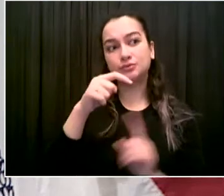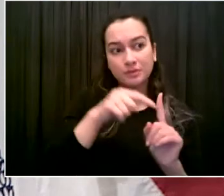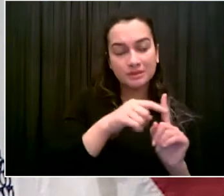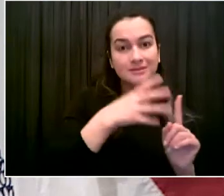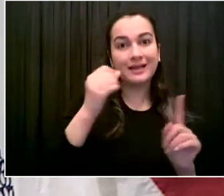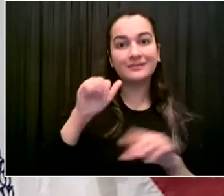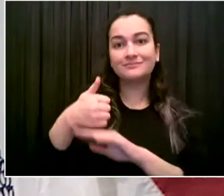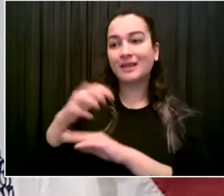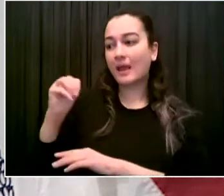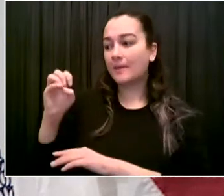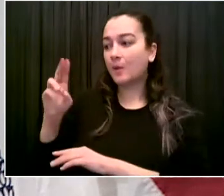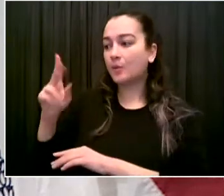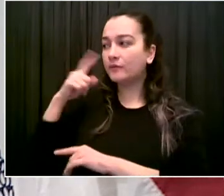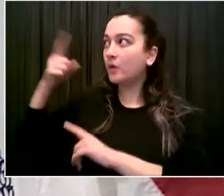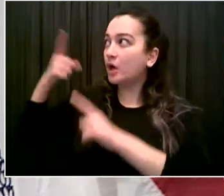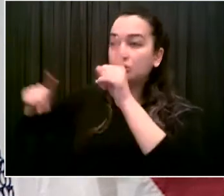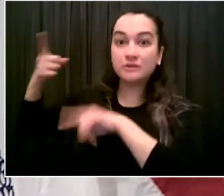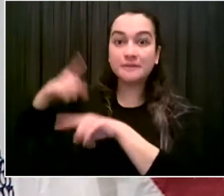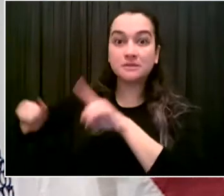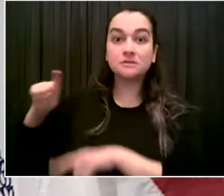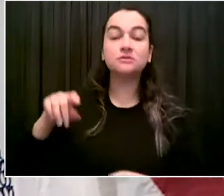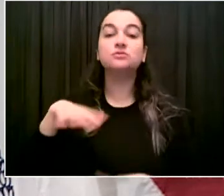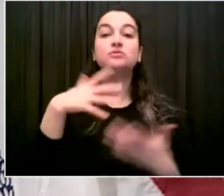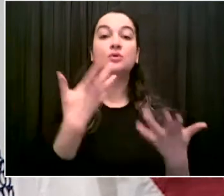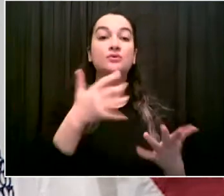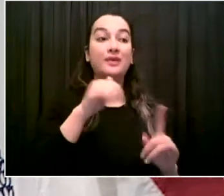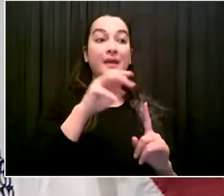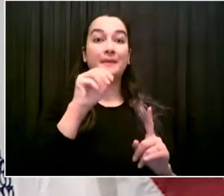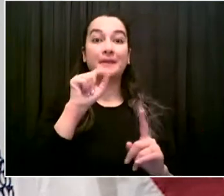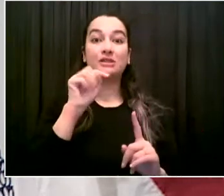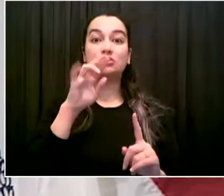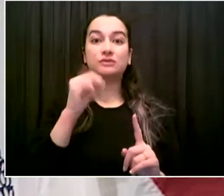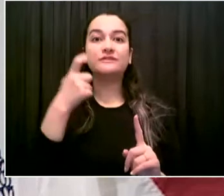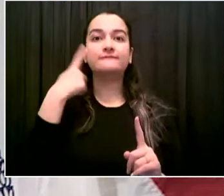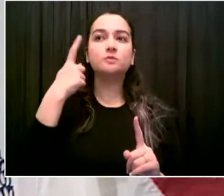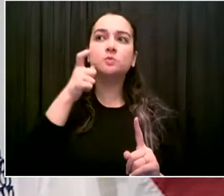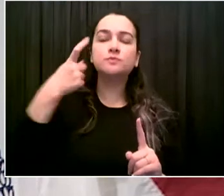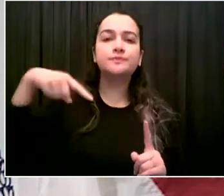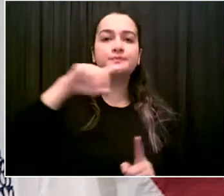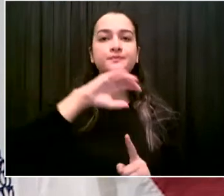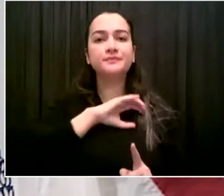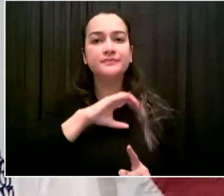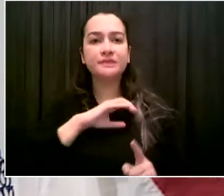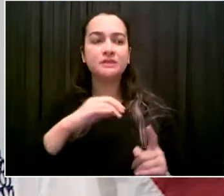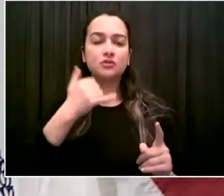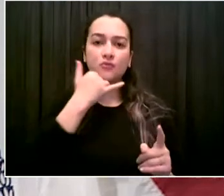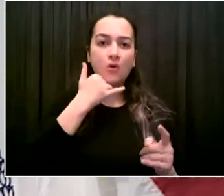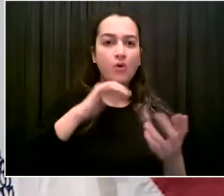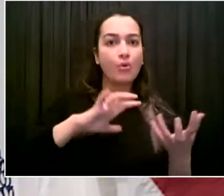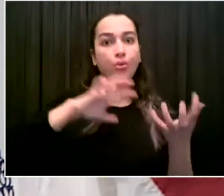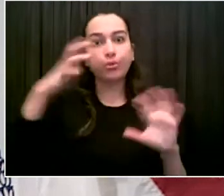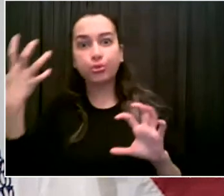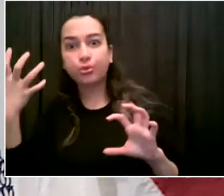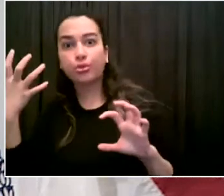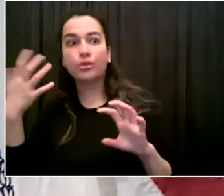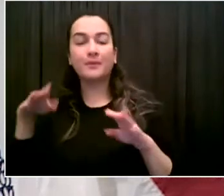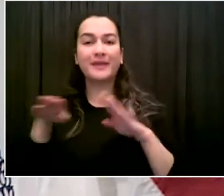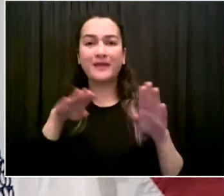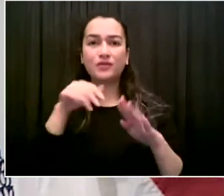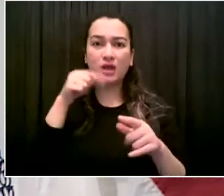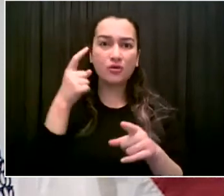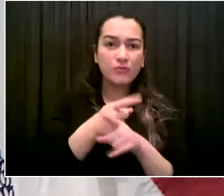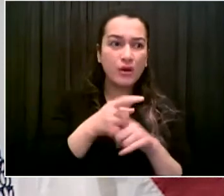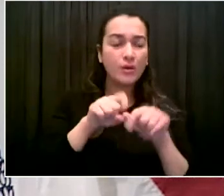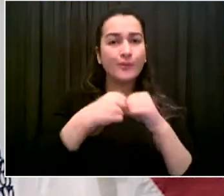an officer, God forbid, has done something wrong, and there's due process, they're proven to have done something wrong, the penalties will be those stipulated by the